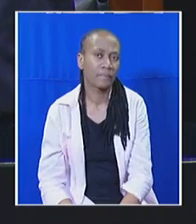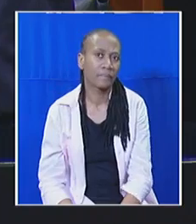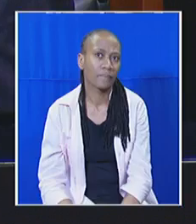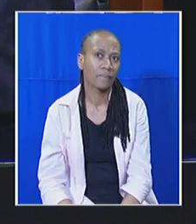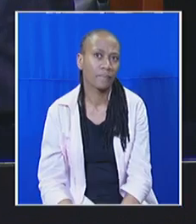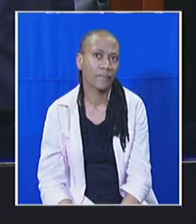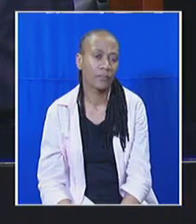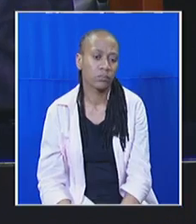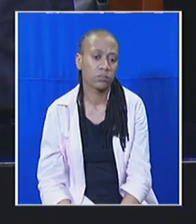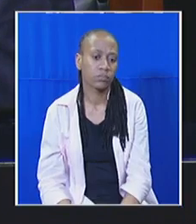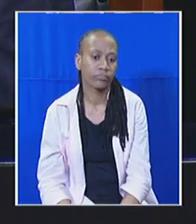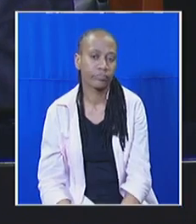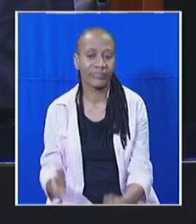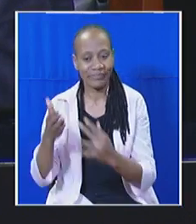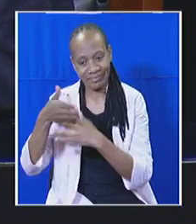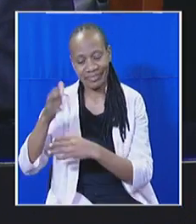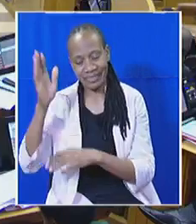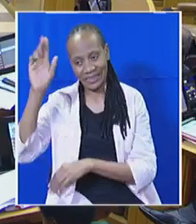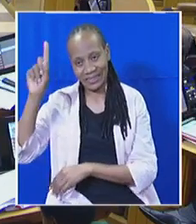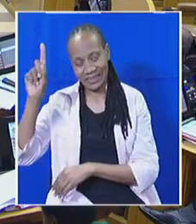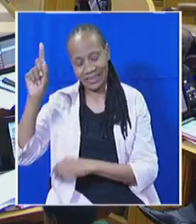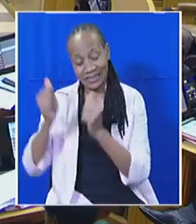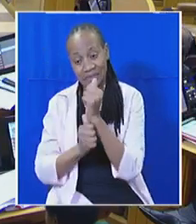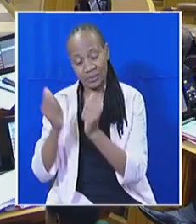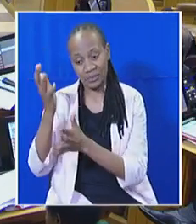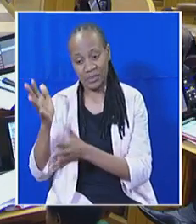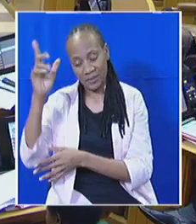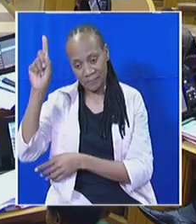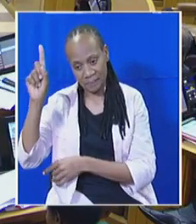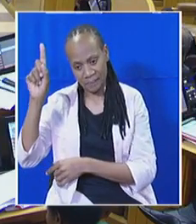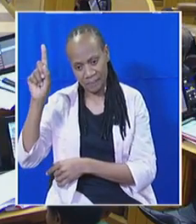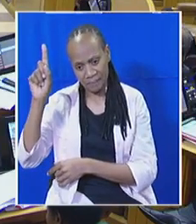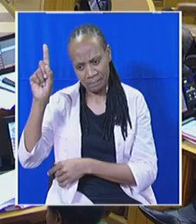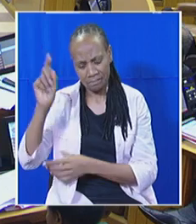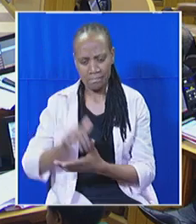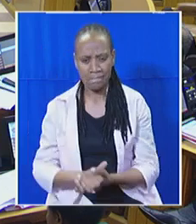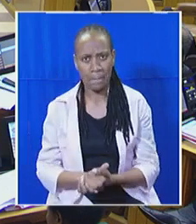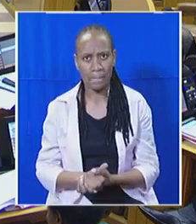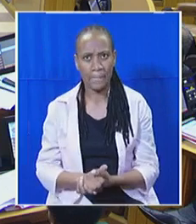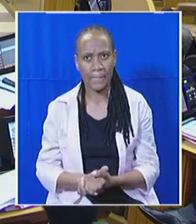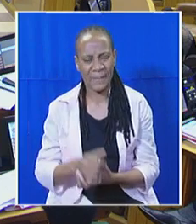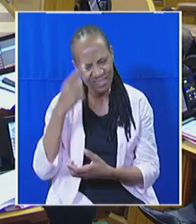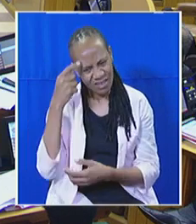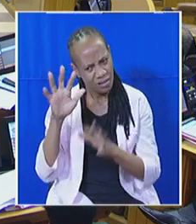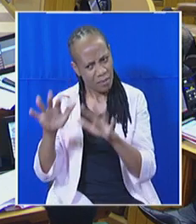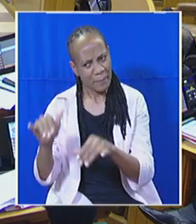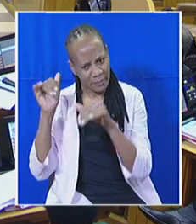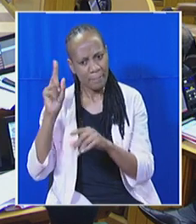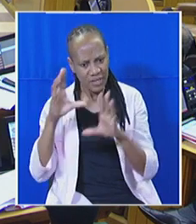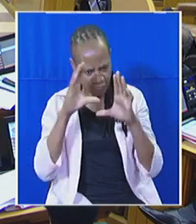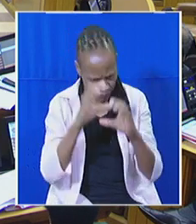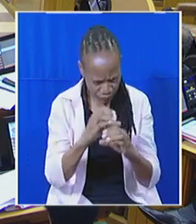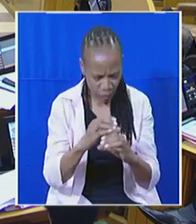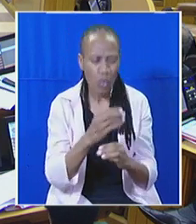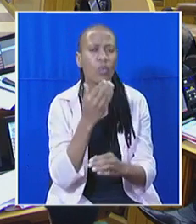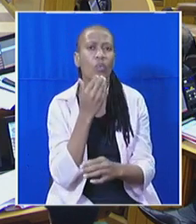Deputy Speaker, just before the Minister answers, I think Parliament must take exception to ministers who